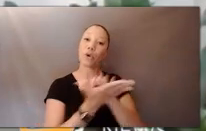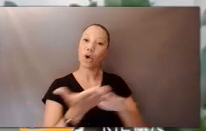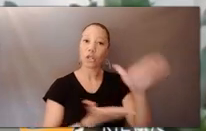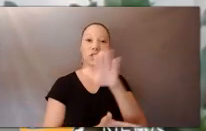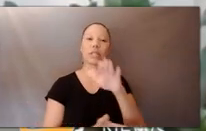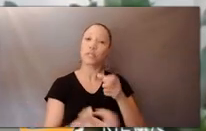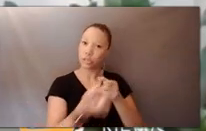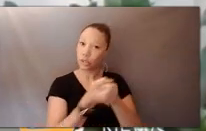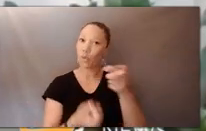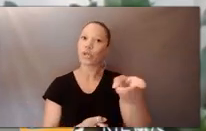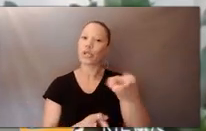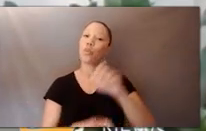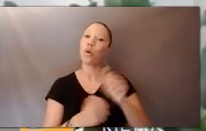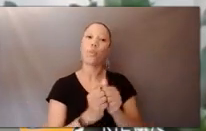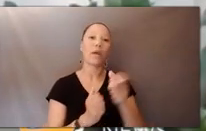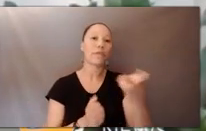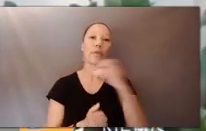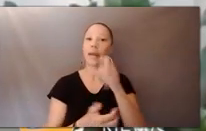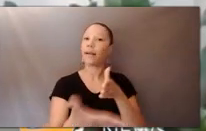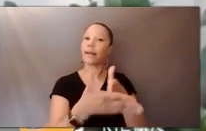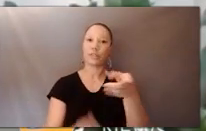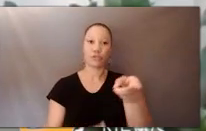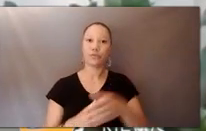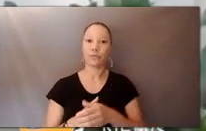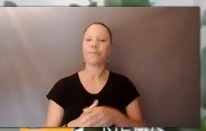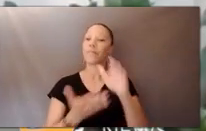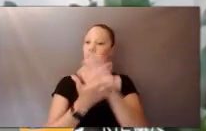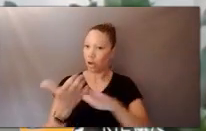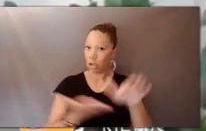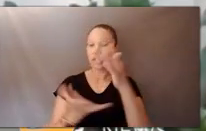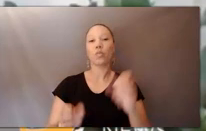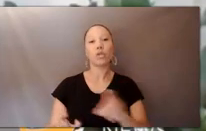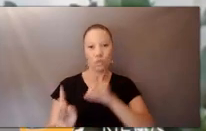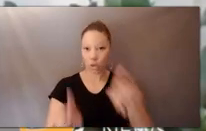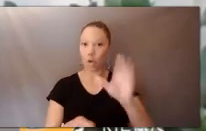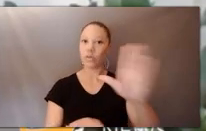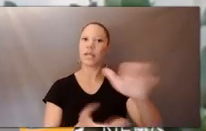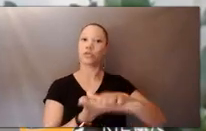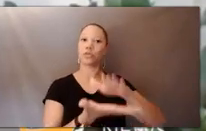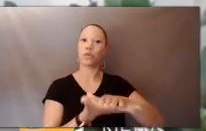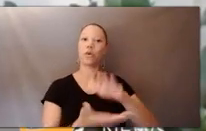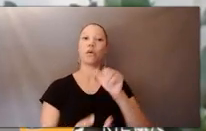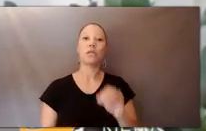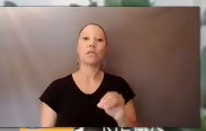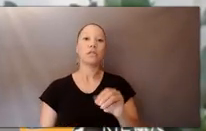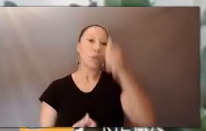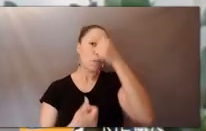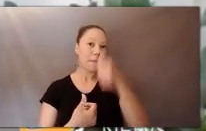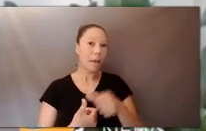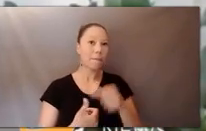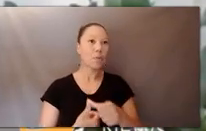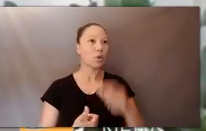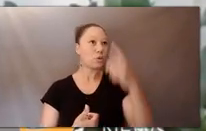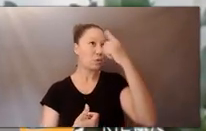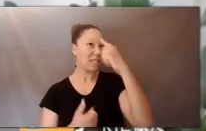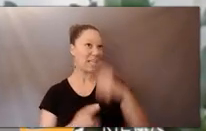with you and not against you. They're working with you. They want you to come to their school. So remember to think outside the box,